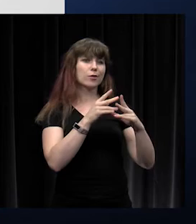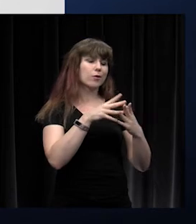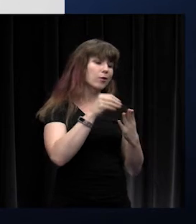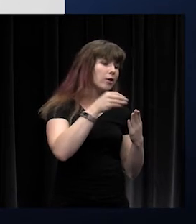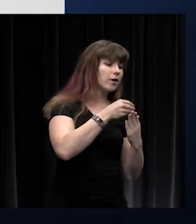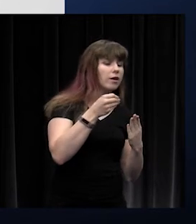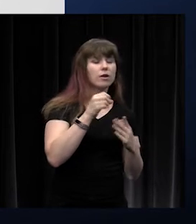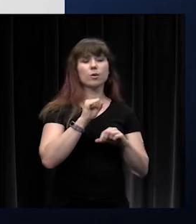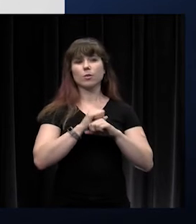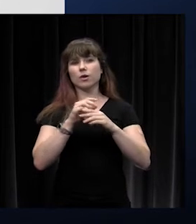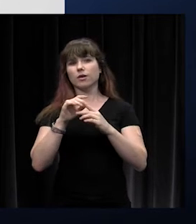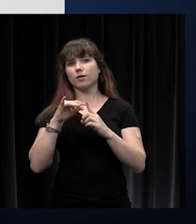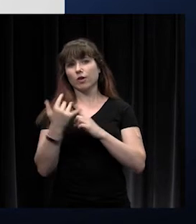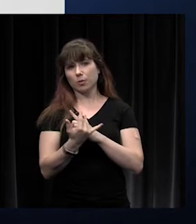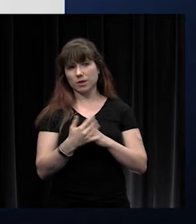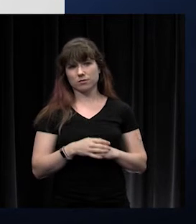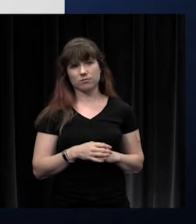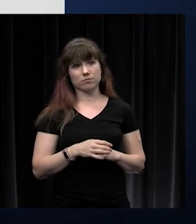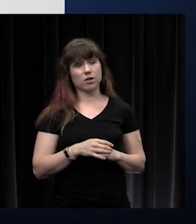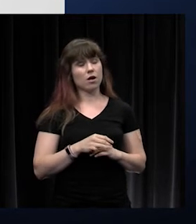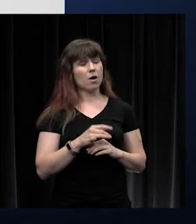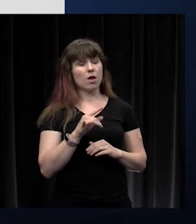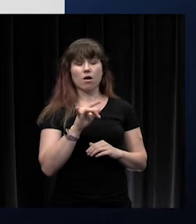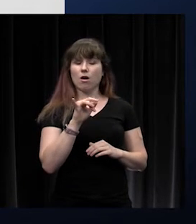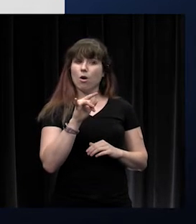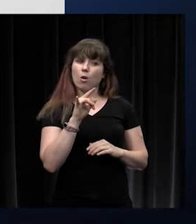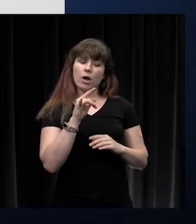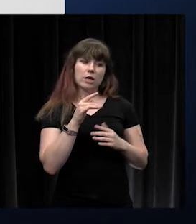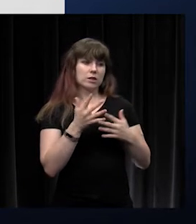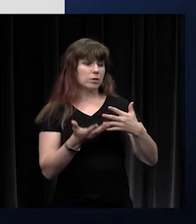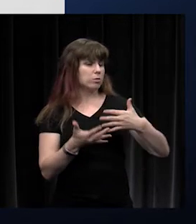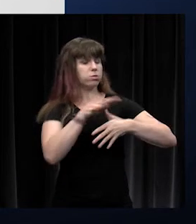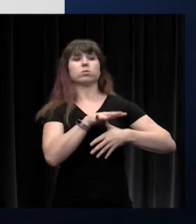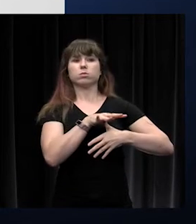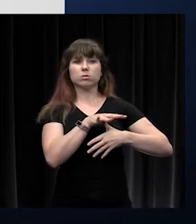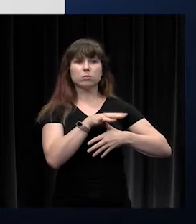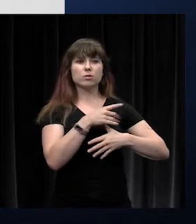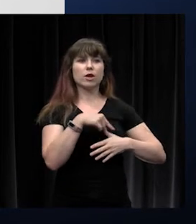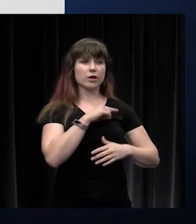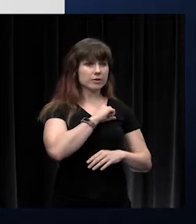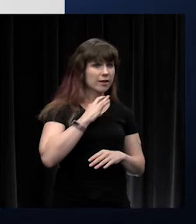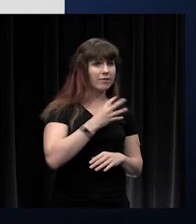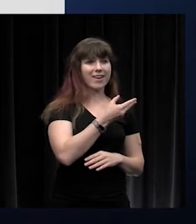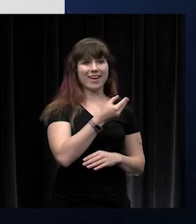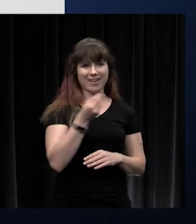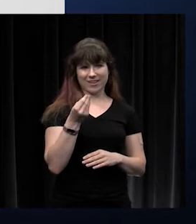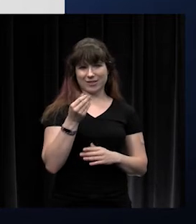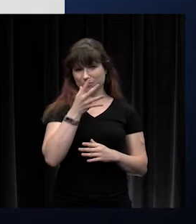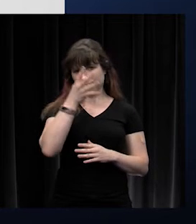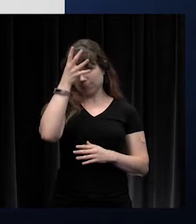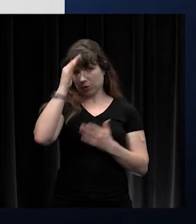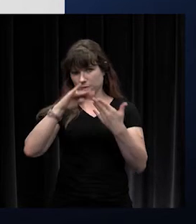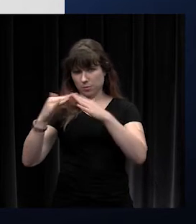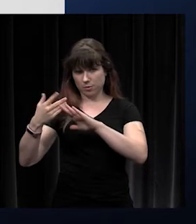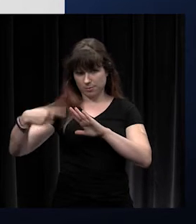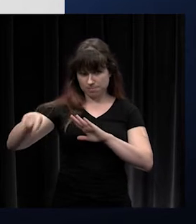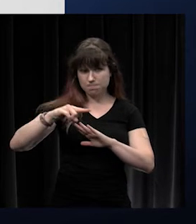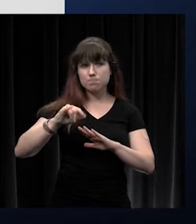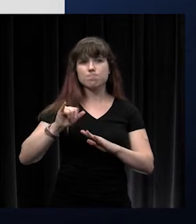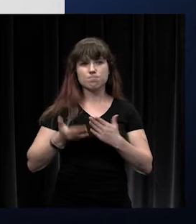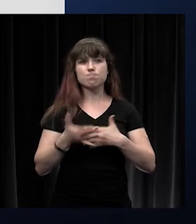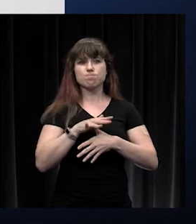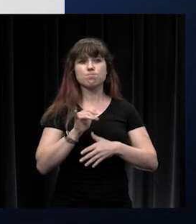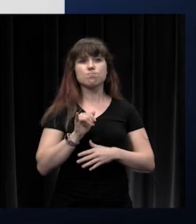very important. Obviously, that's always been a very highly rated by both our staff and our parent community. And this is